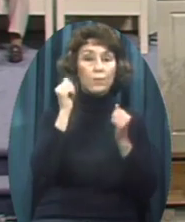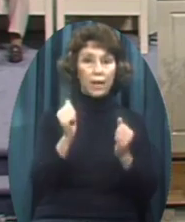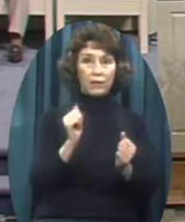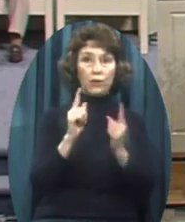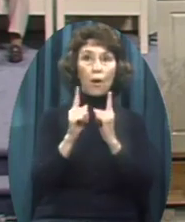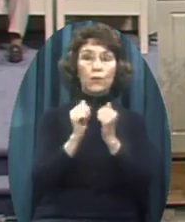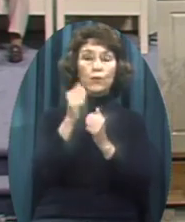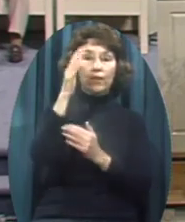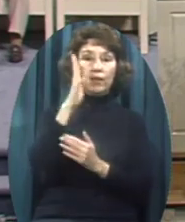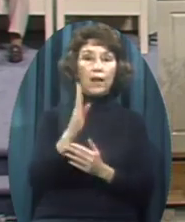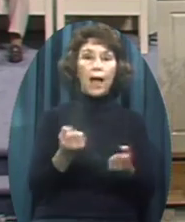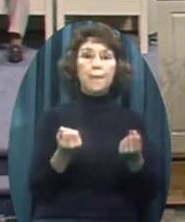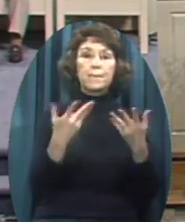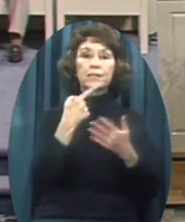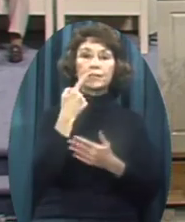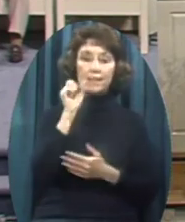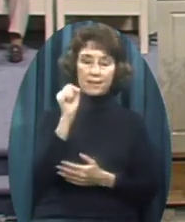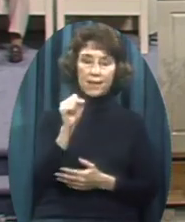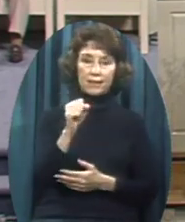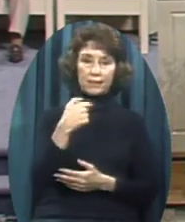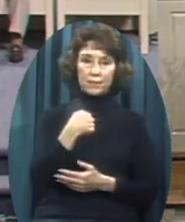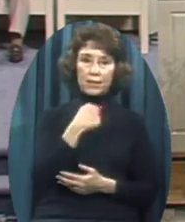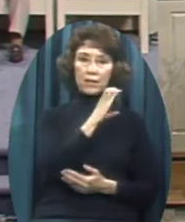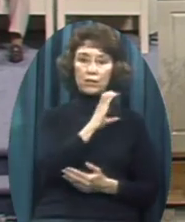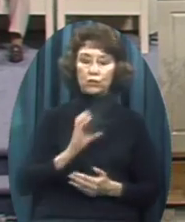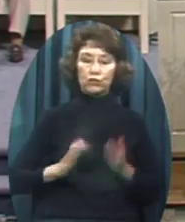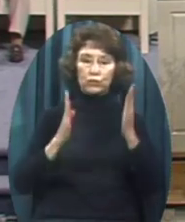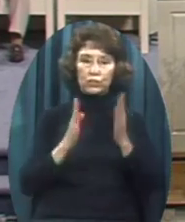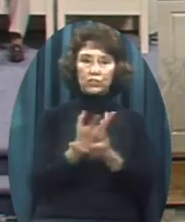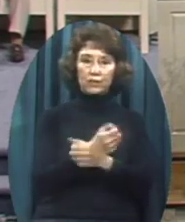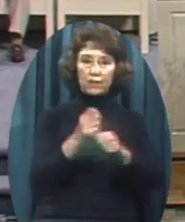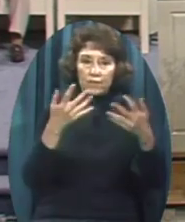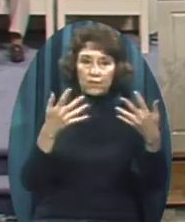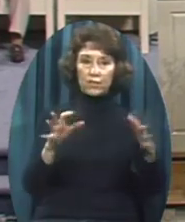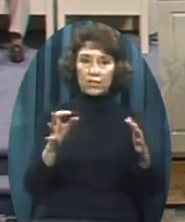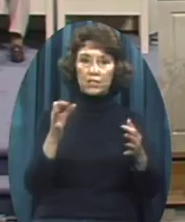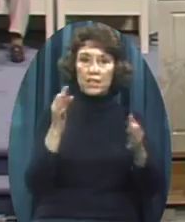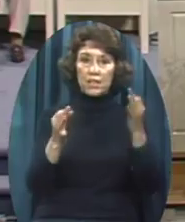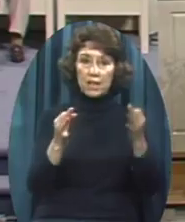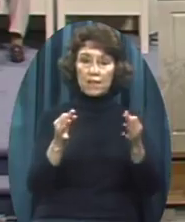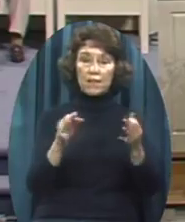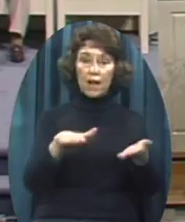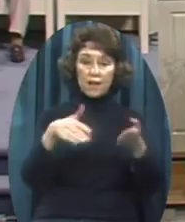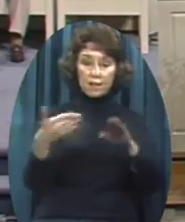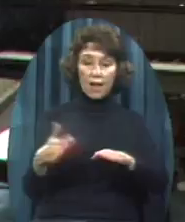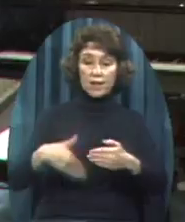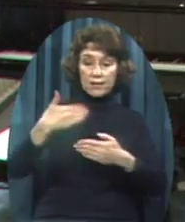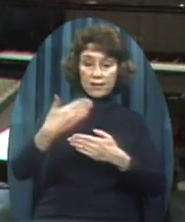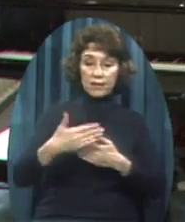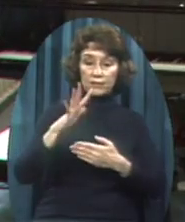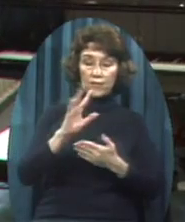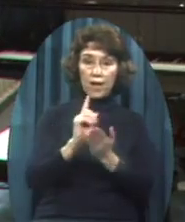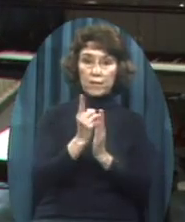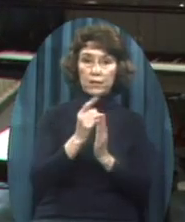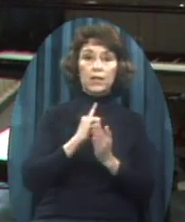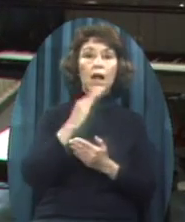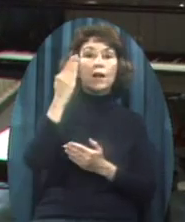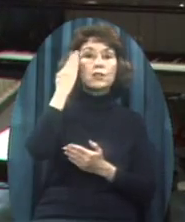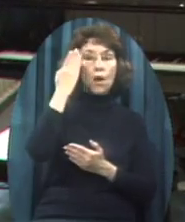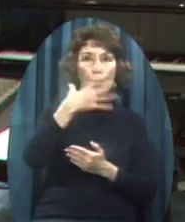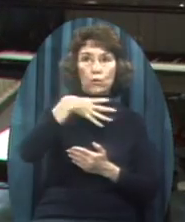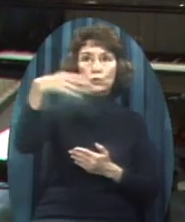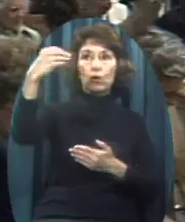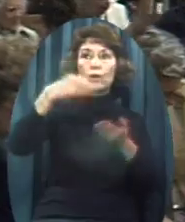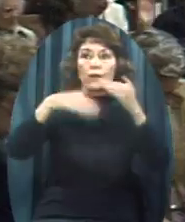saved, I know I'm saved. If I die in the next 30 minutes, I'm as sure for heaven as if I were already there, saved for sure forever. Raise your hand, please.